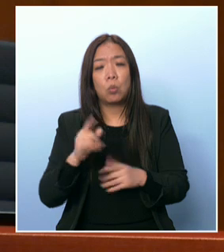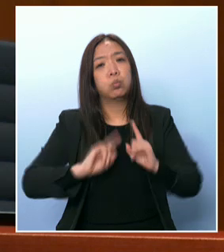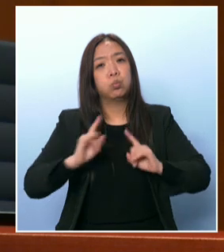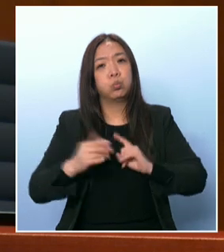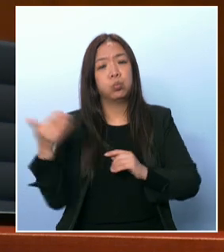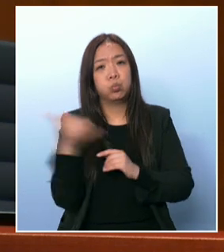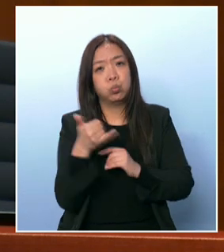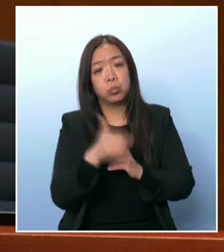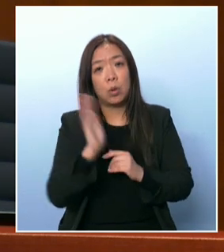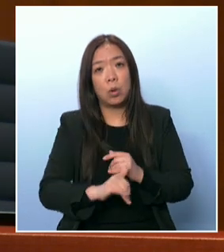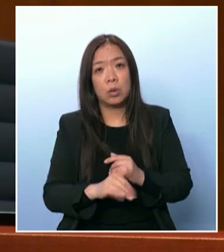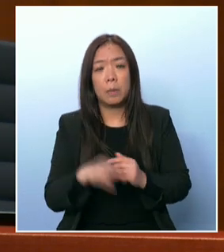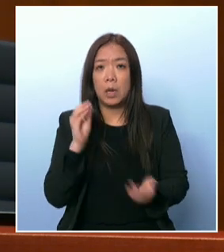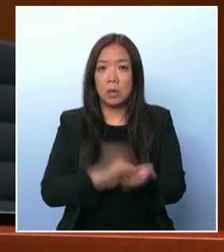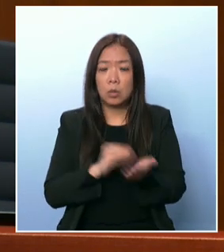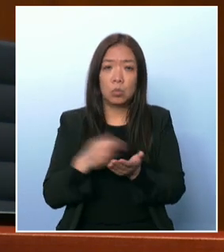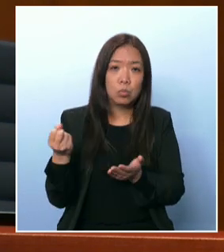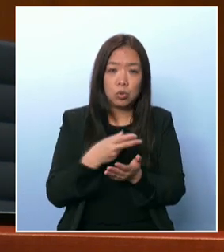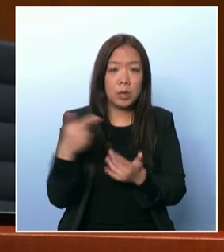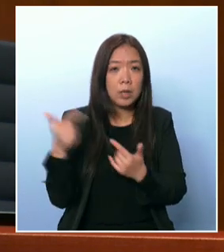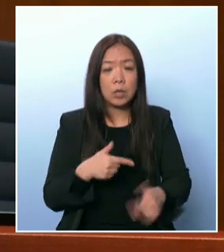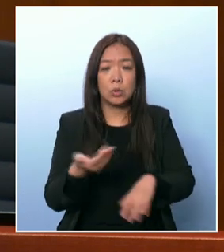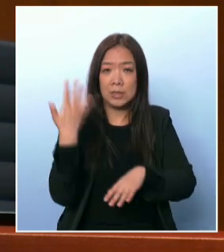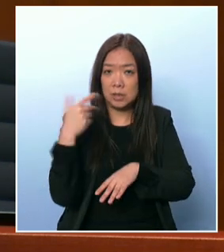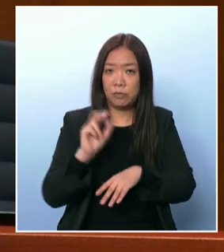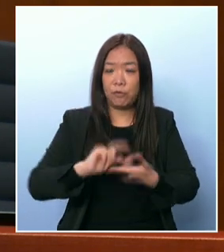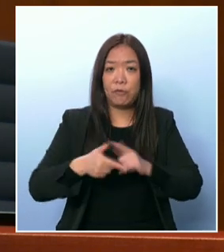because the transportation network was not